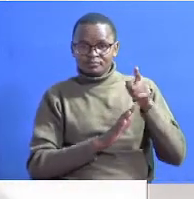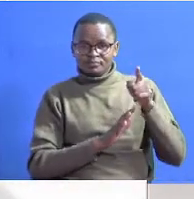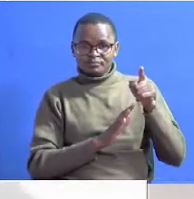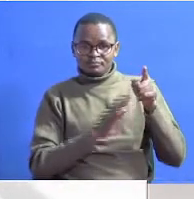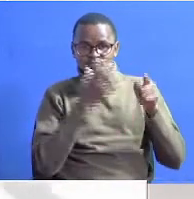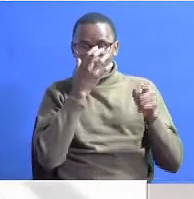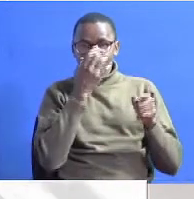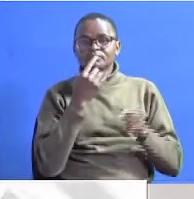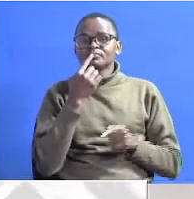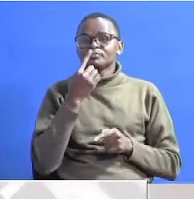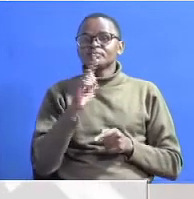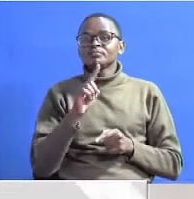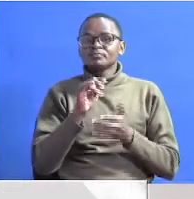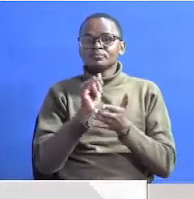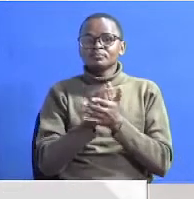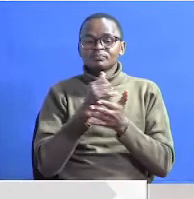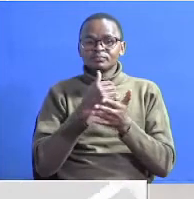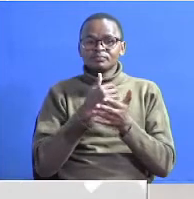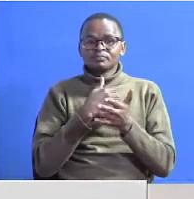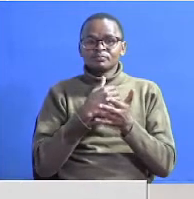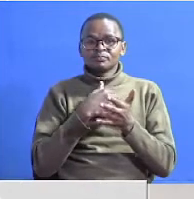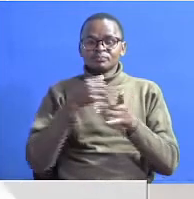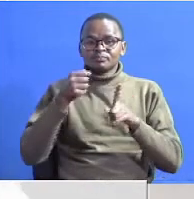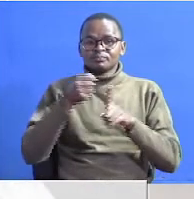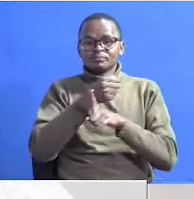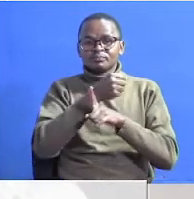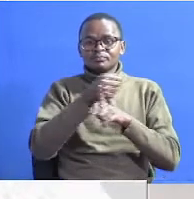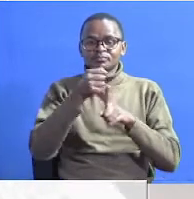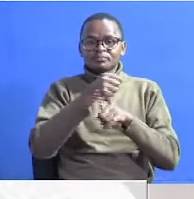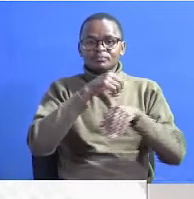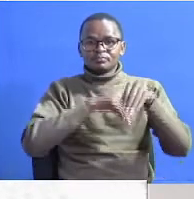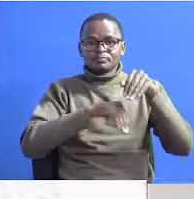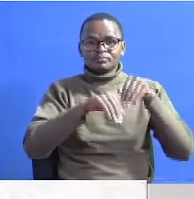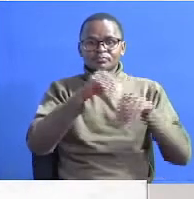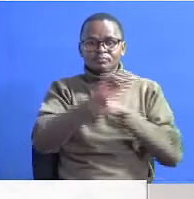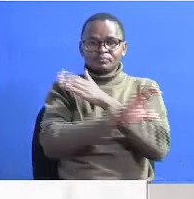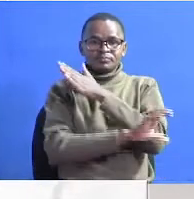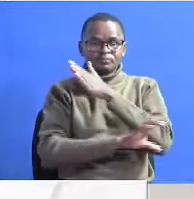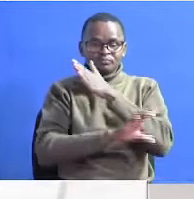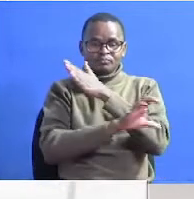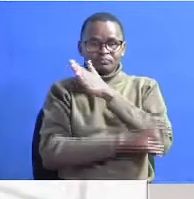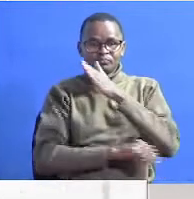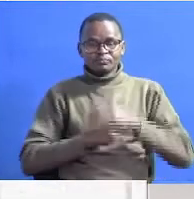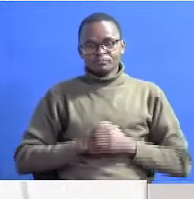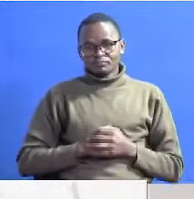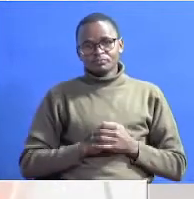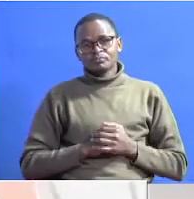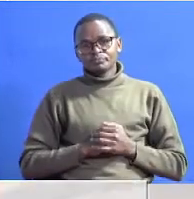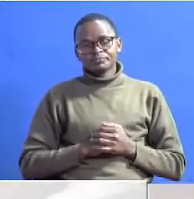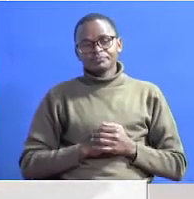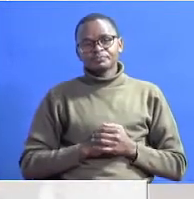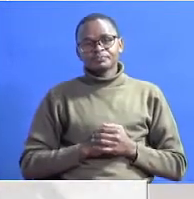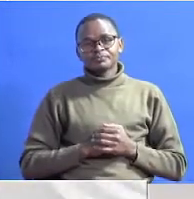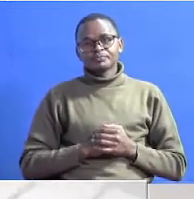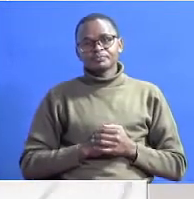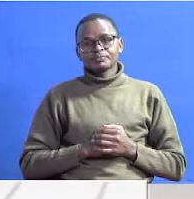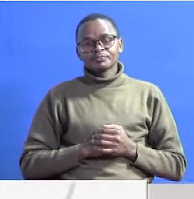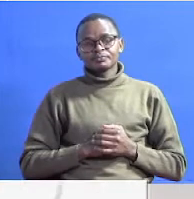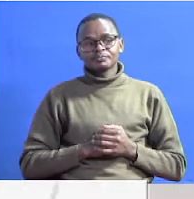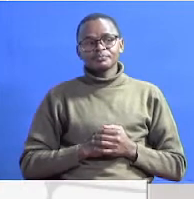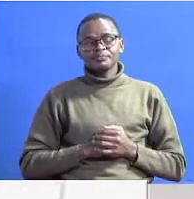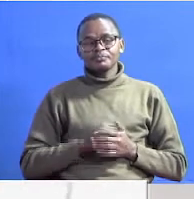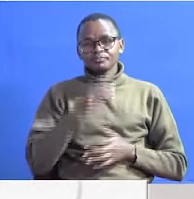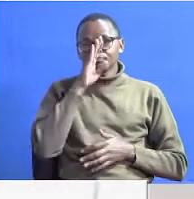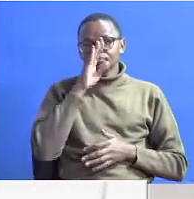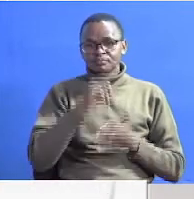Ruto is he's saying that he will use to fight corruption in the country. Maybe, of course, to borrow